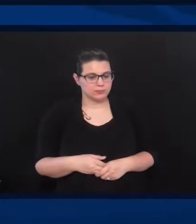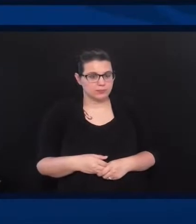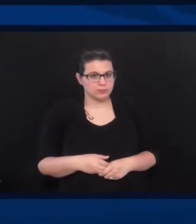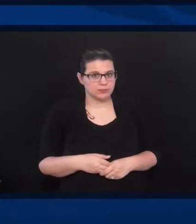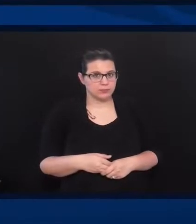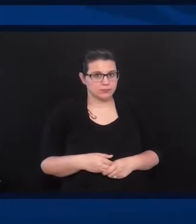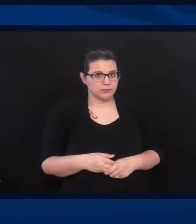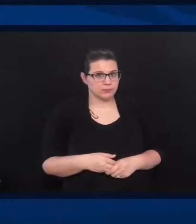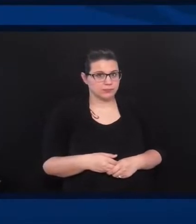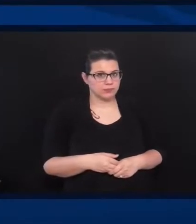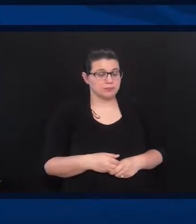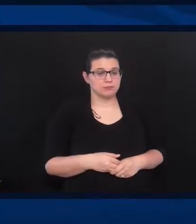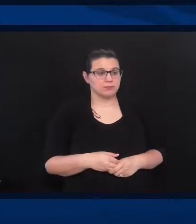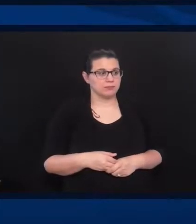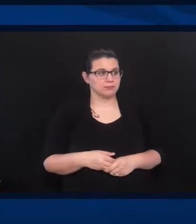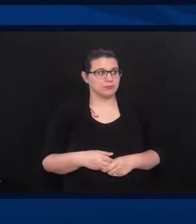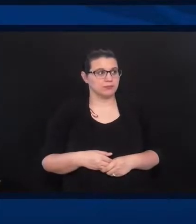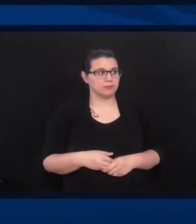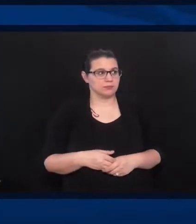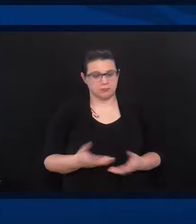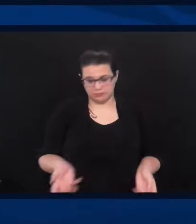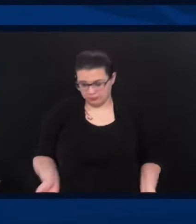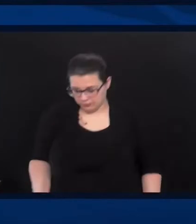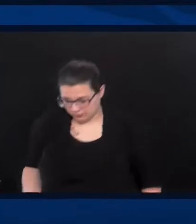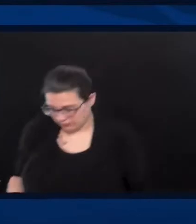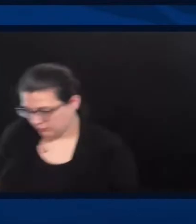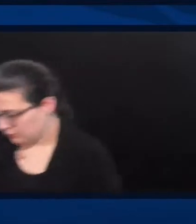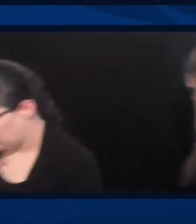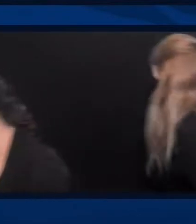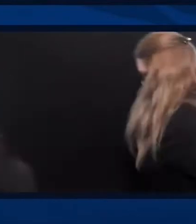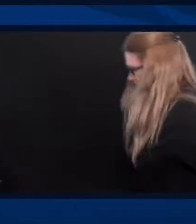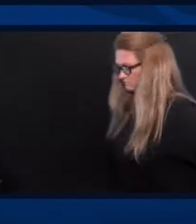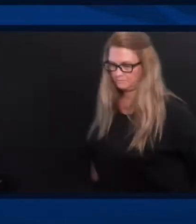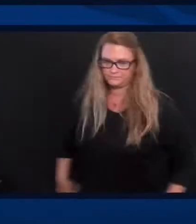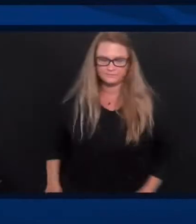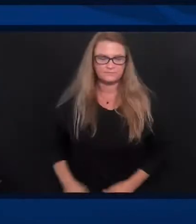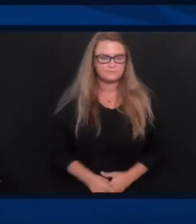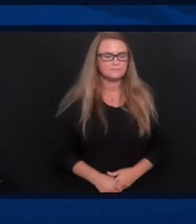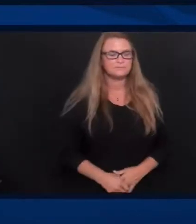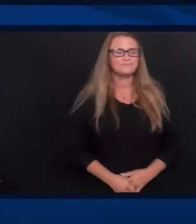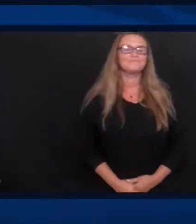Thank you, Jess. That's all the questions we have time for today. Governor, I'll turn it back to you to close out.